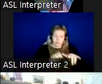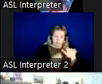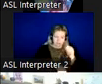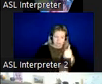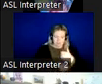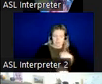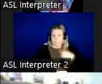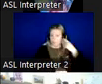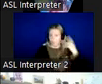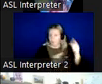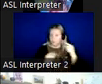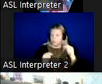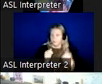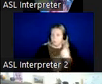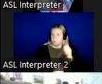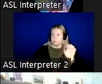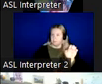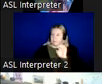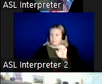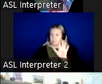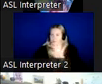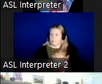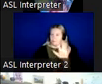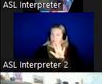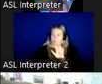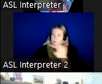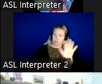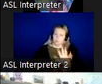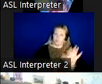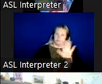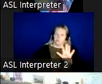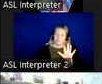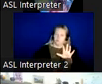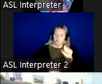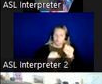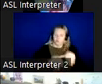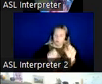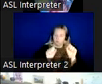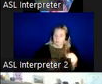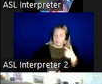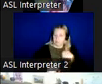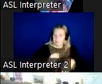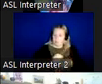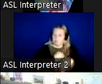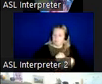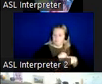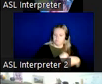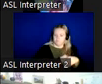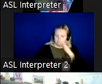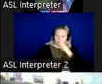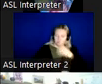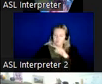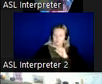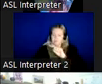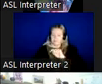and Central libraries serve as a drop-off too. So we're adding more and more. Our St. John's libraries, as well as our Western libraries,